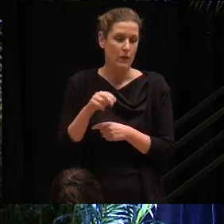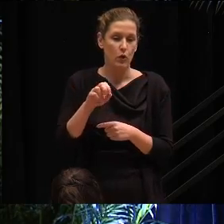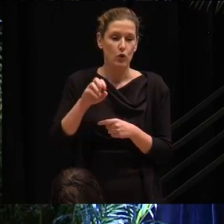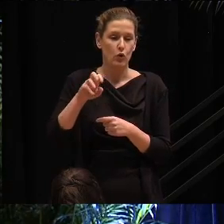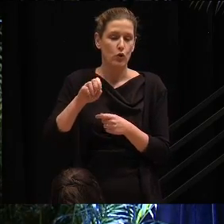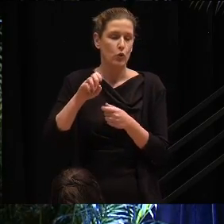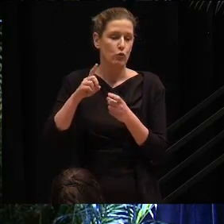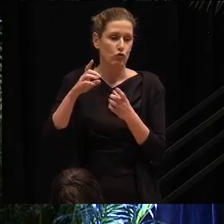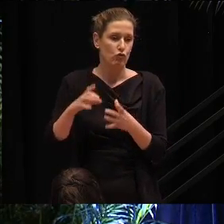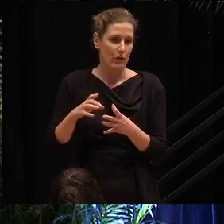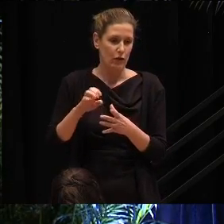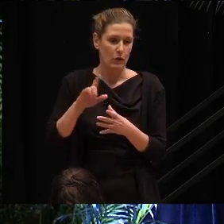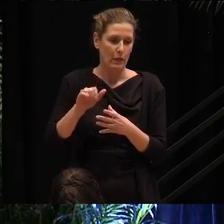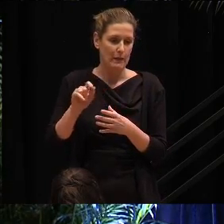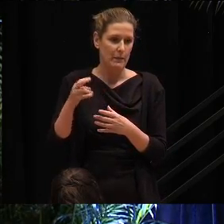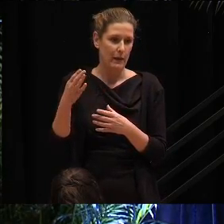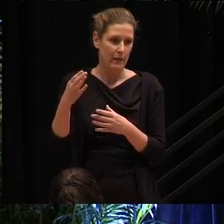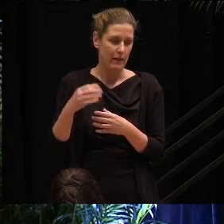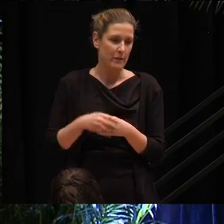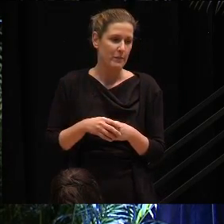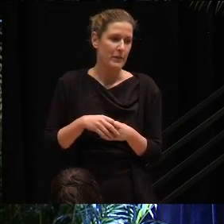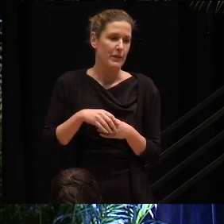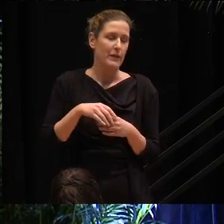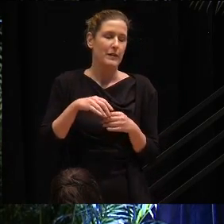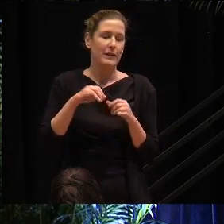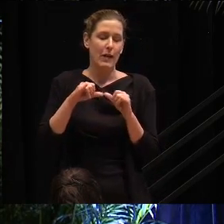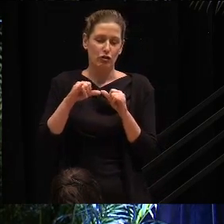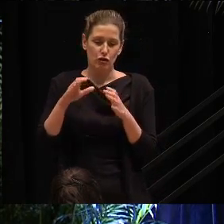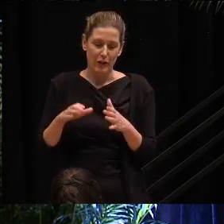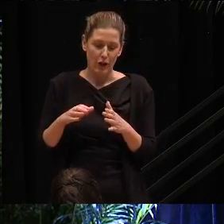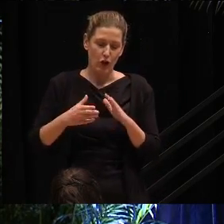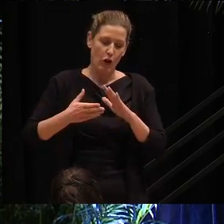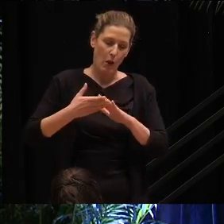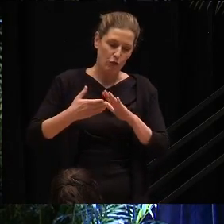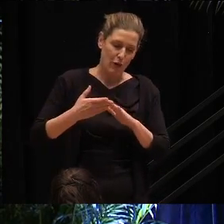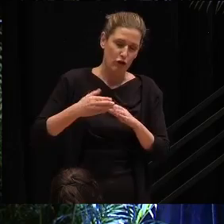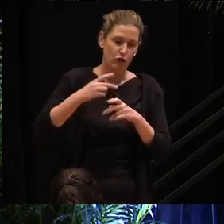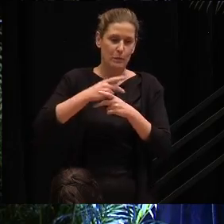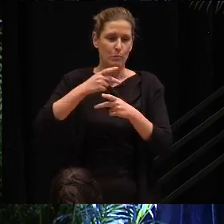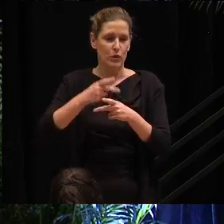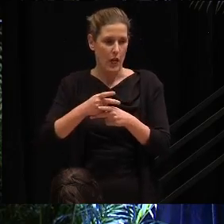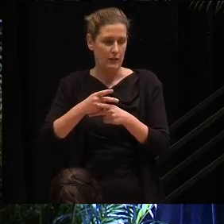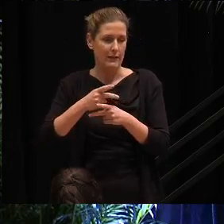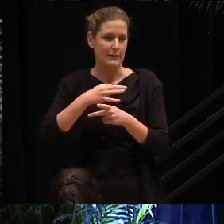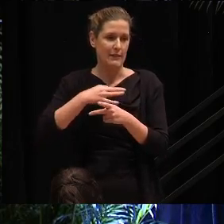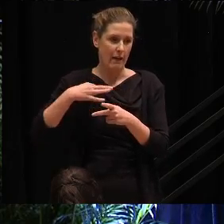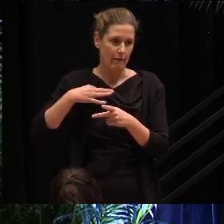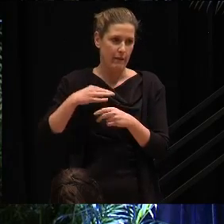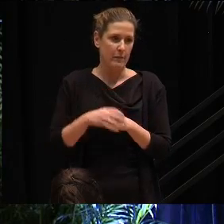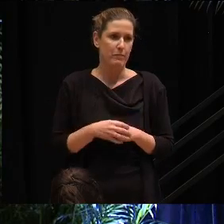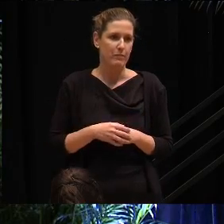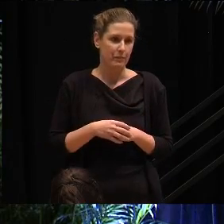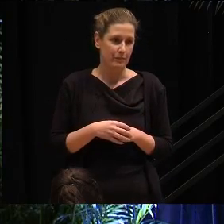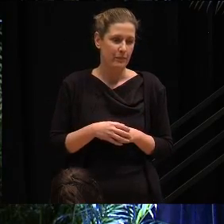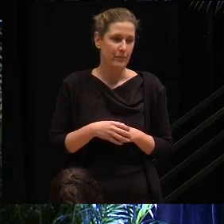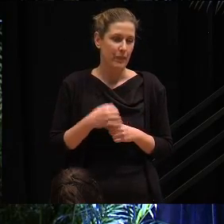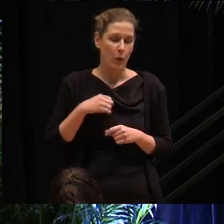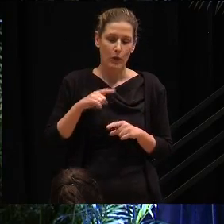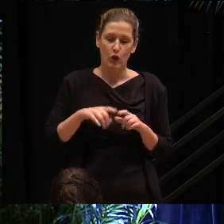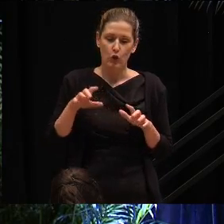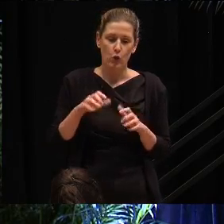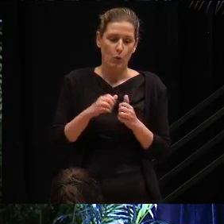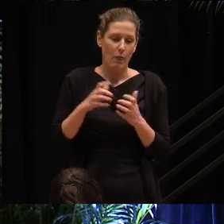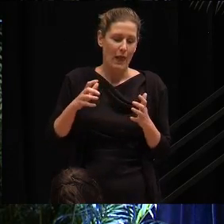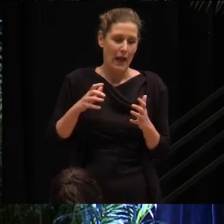Elizabeth Harrison, Chief Engineer Aaron Reed, Operations and Productions Manager James Baumgartner, and we couldn't have done it without